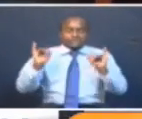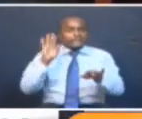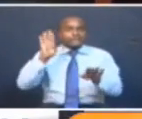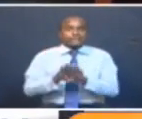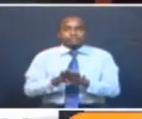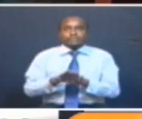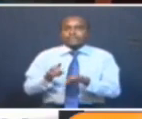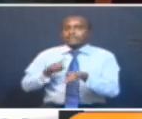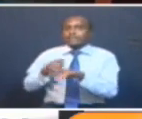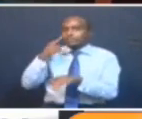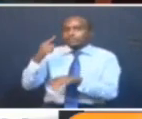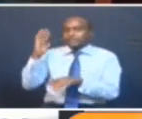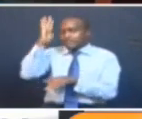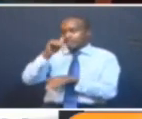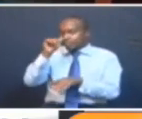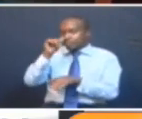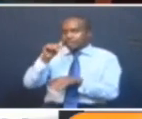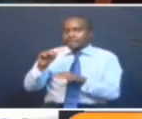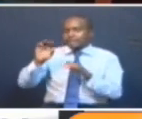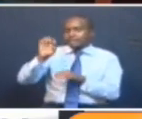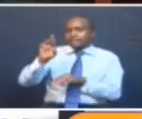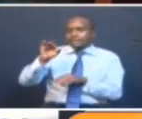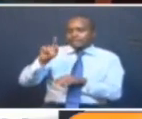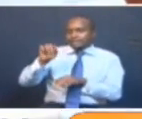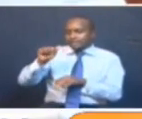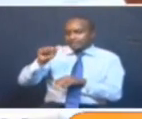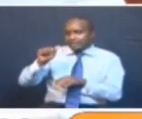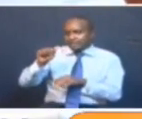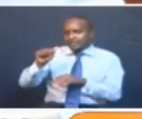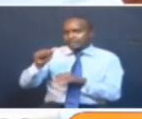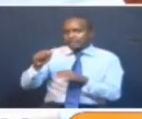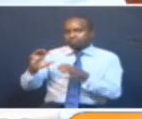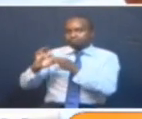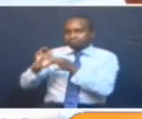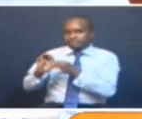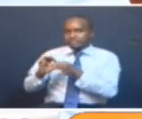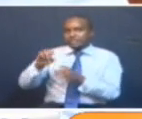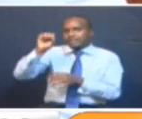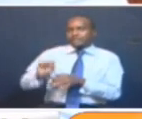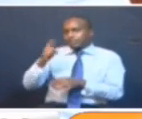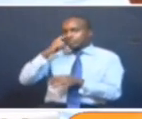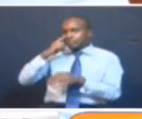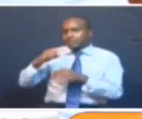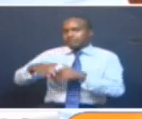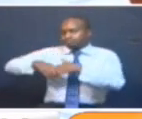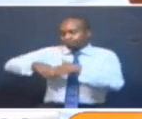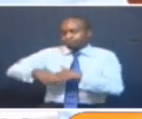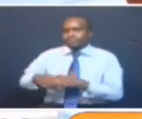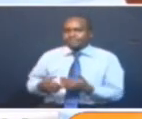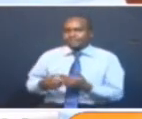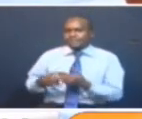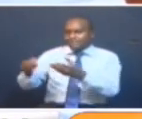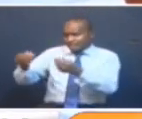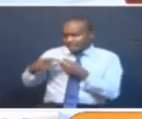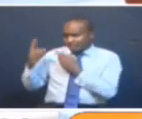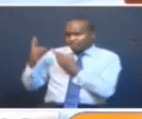Ethiopia and Eritrea coming together. Yes. You see South Sudan handshaking. Yes. Does that give us hope?